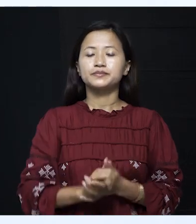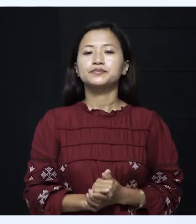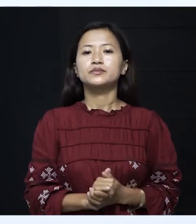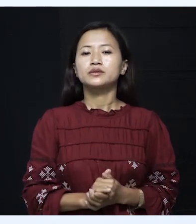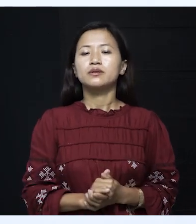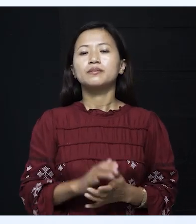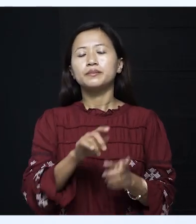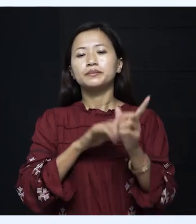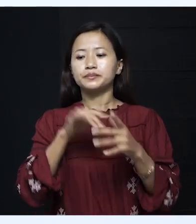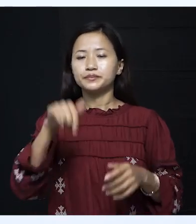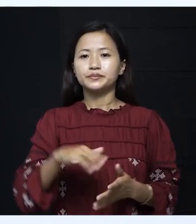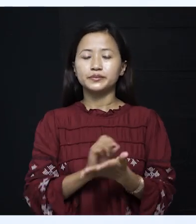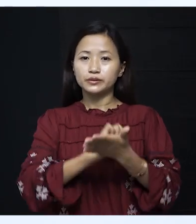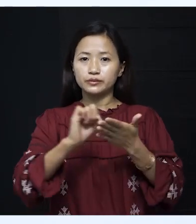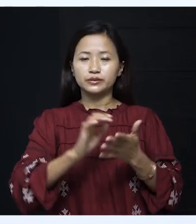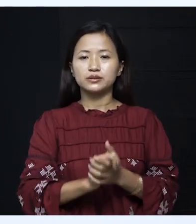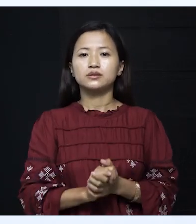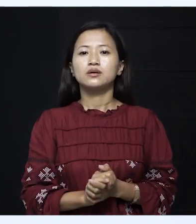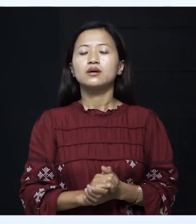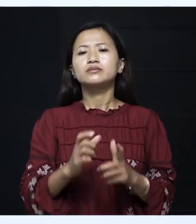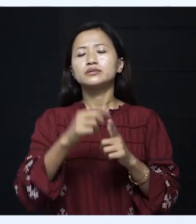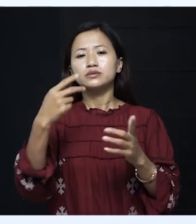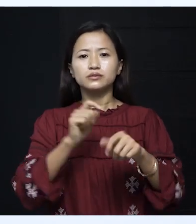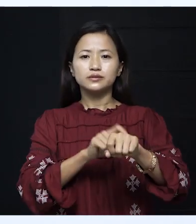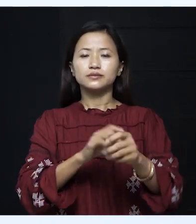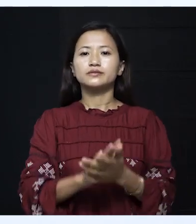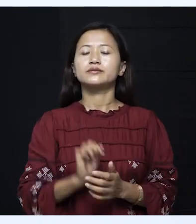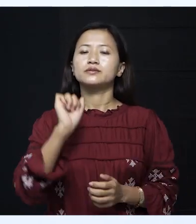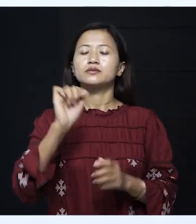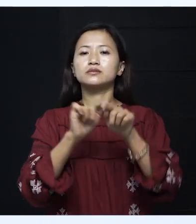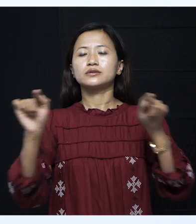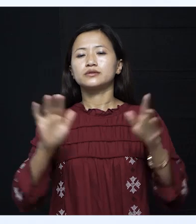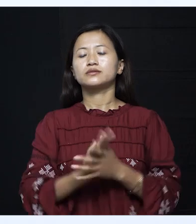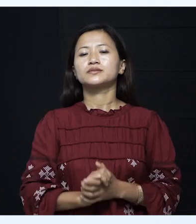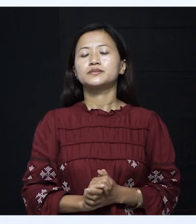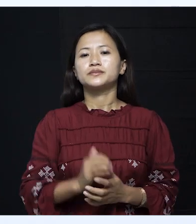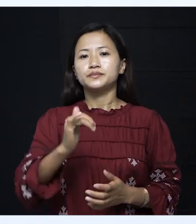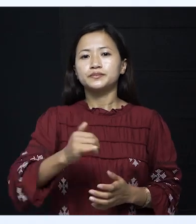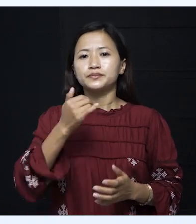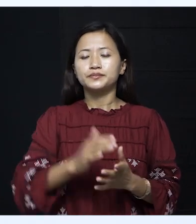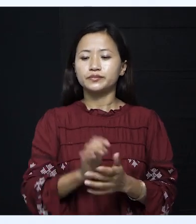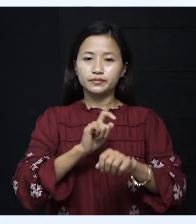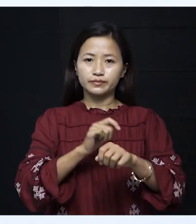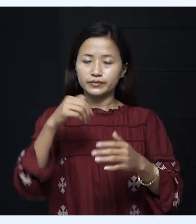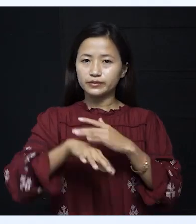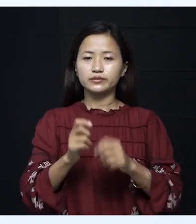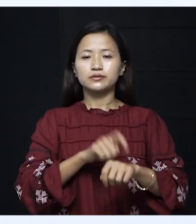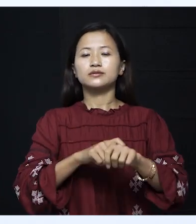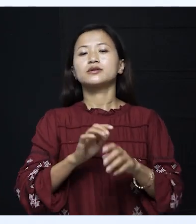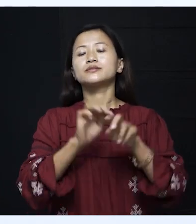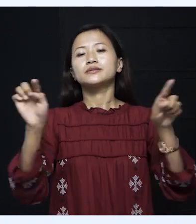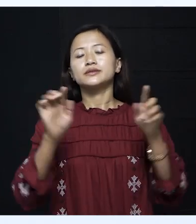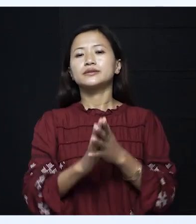are by now able to write that or draw that timeline for yourself. So in that timeline, we